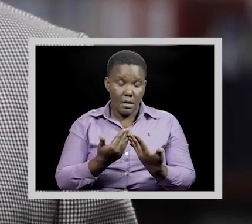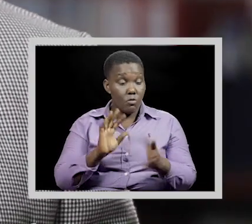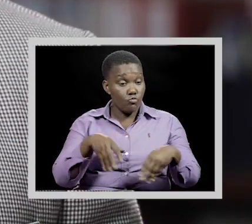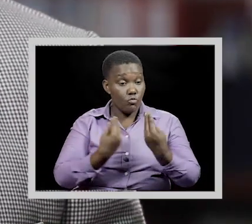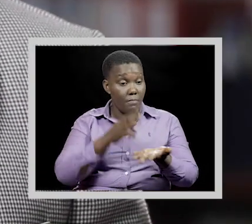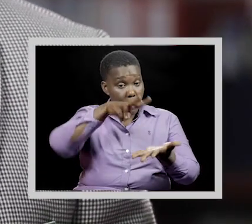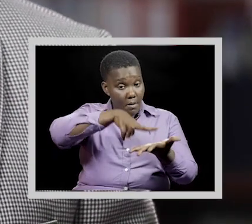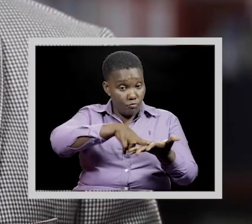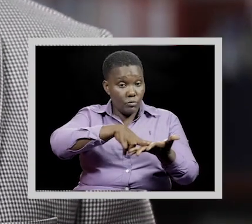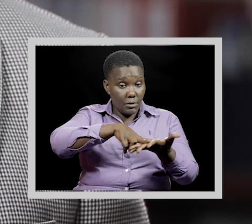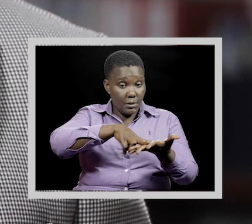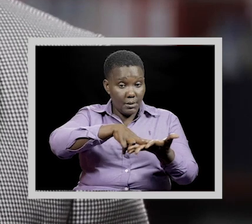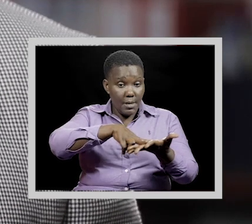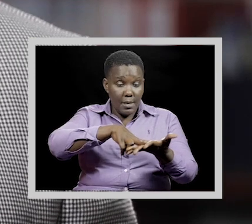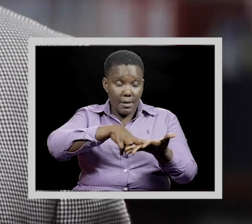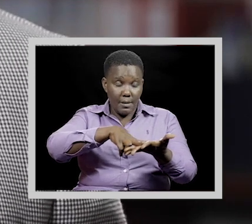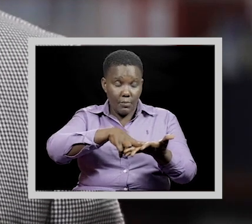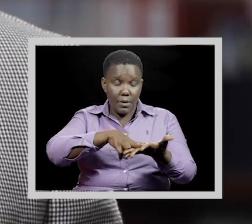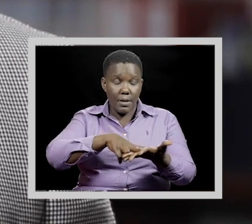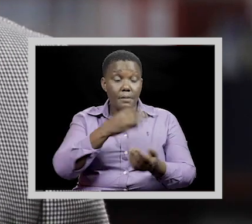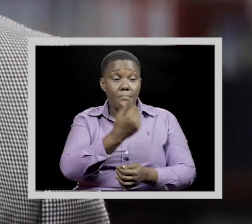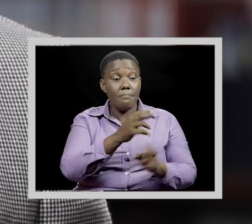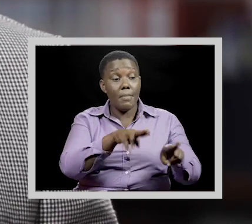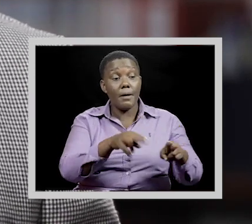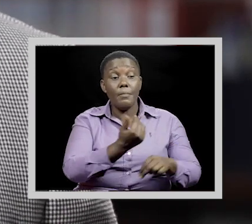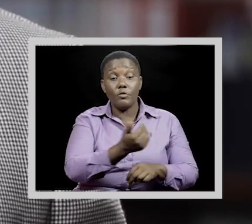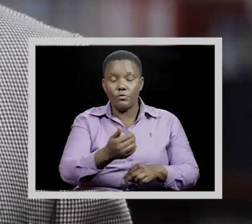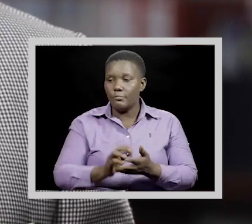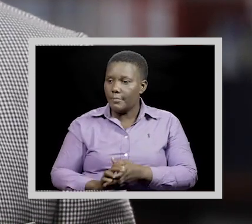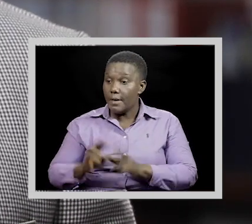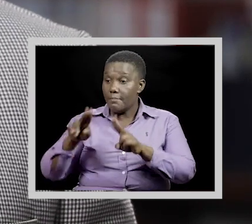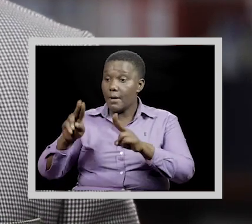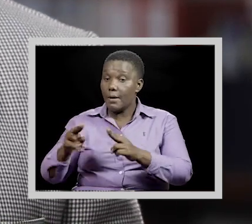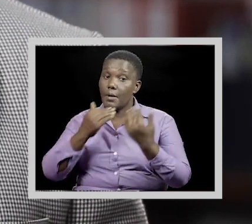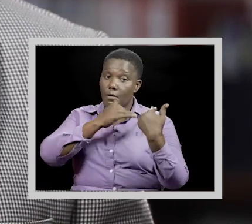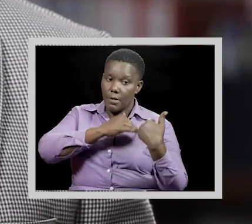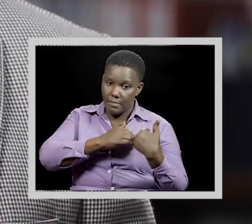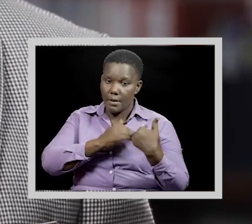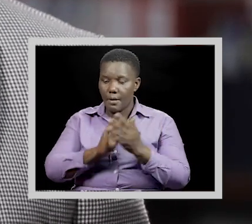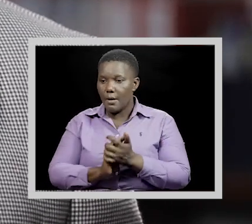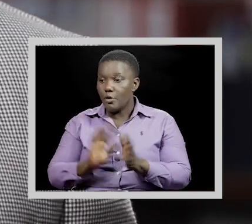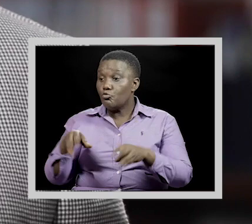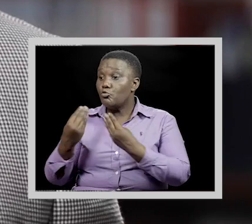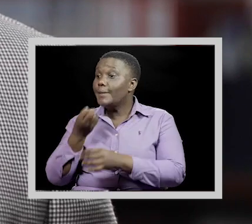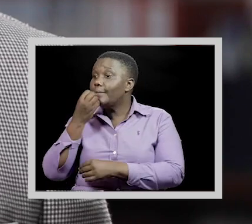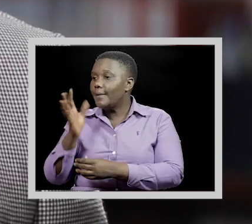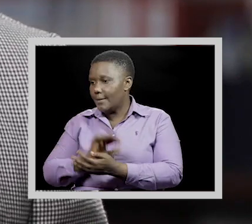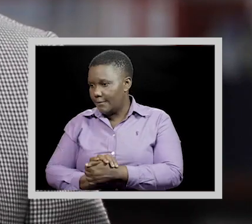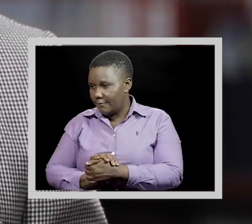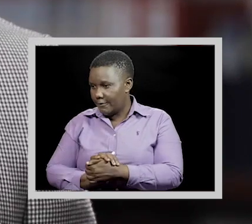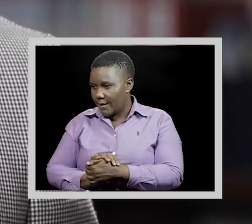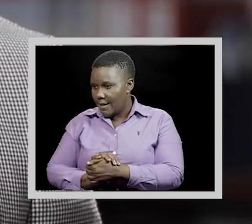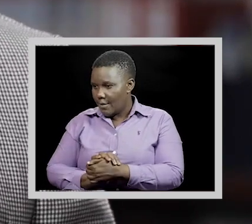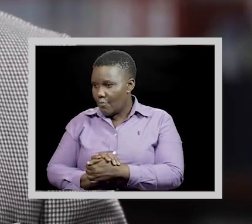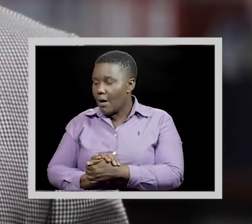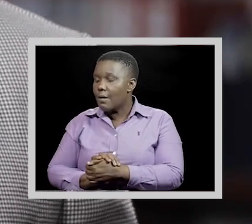or determination in matters relating to juveniles, the court is duty bound to inform the parties of